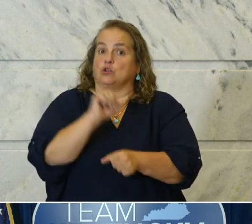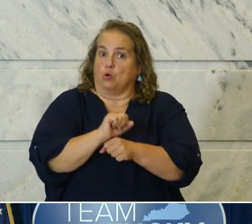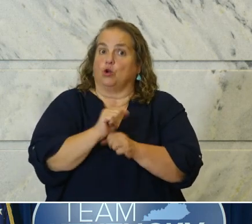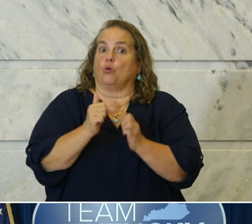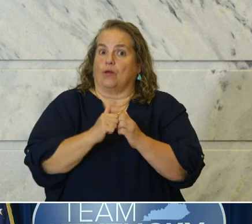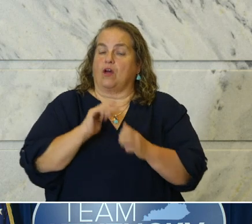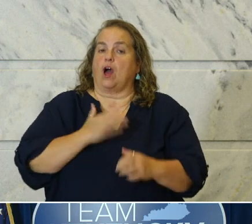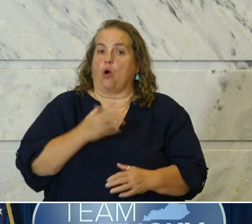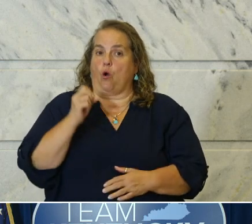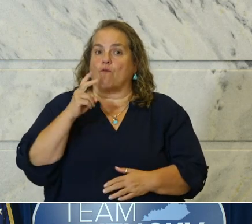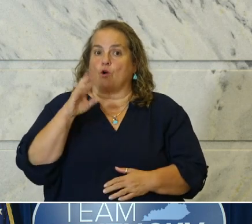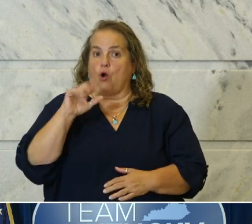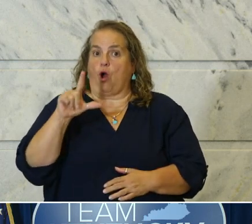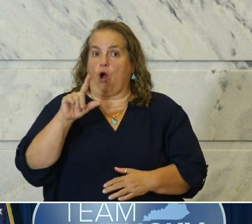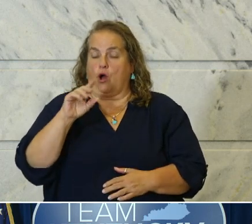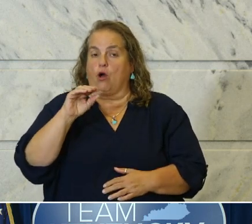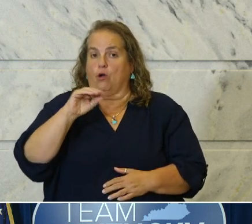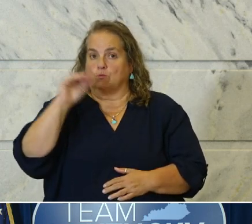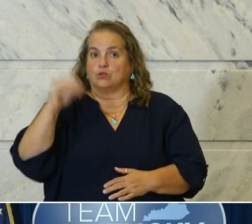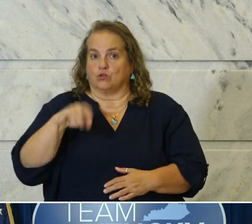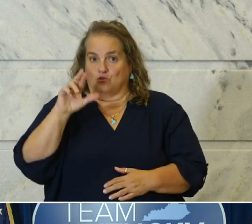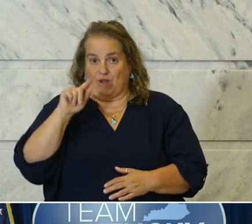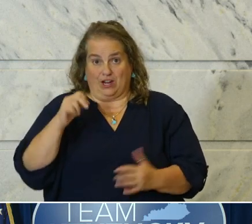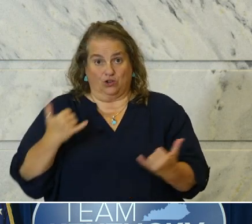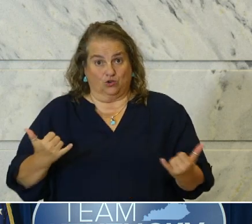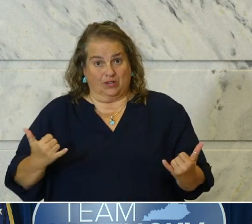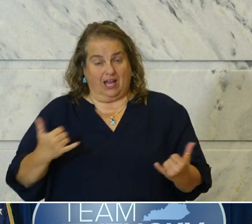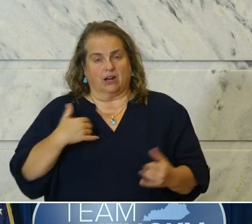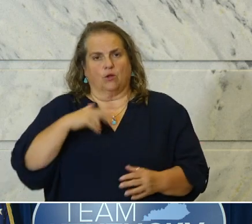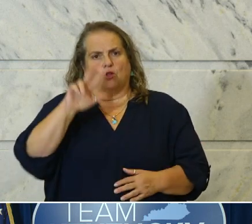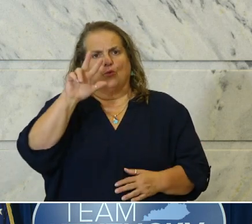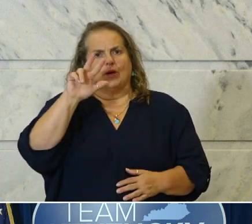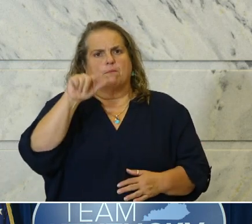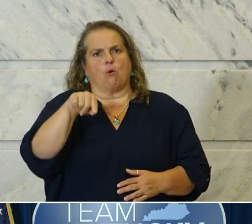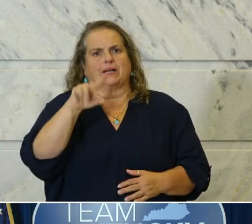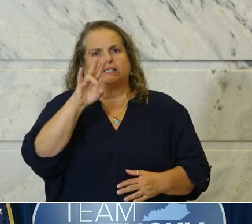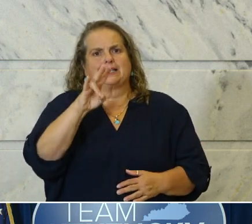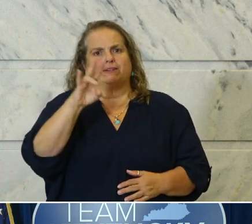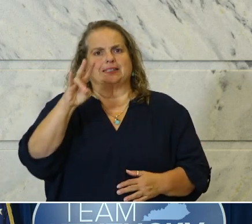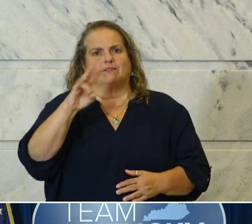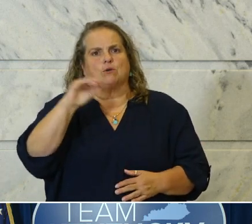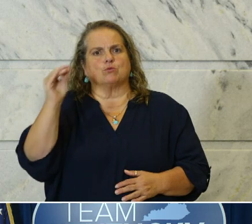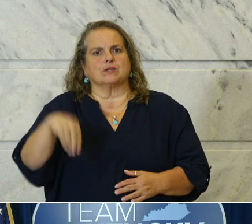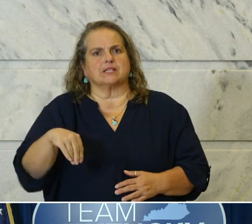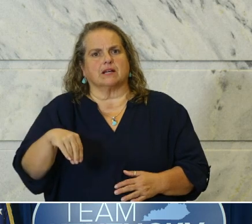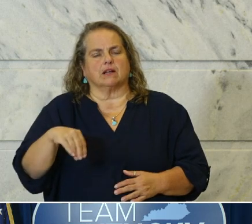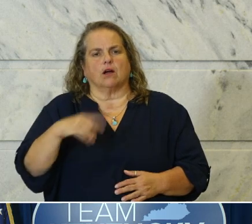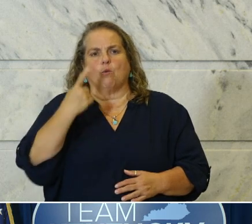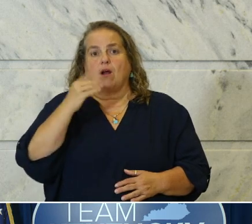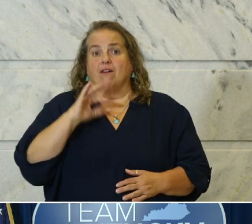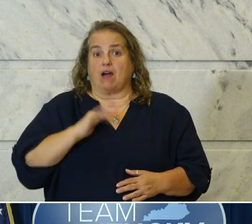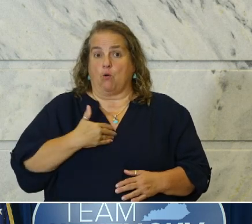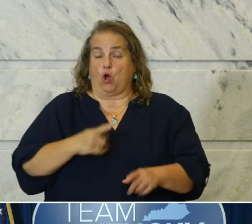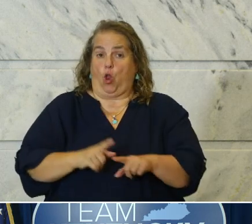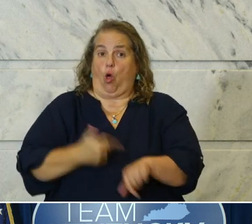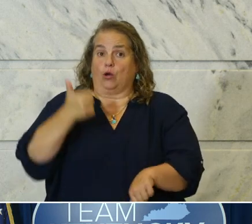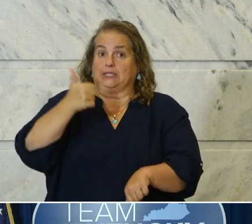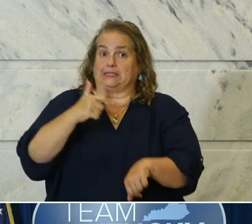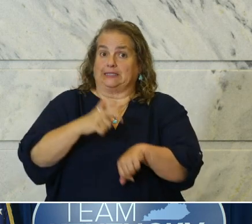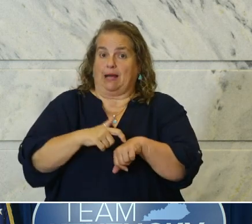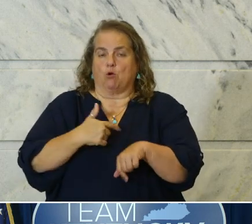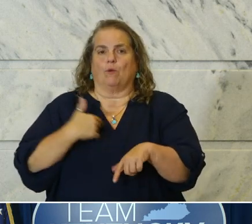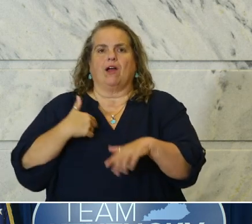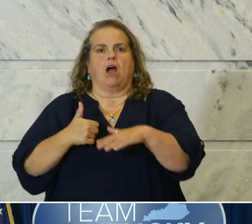even today, as we'll talk about it later, we're at 3.77%, which this is one of our longest times